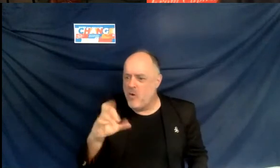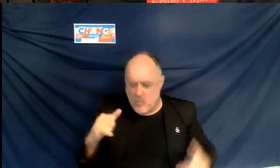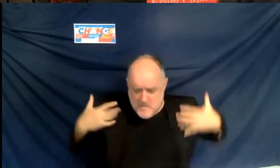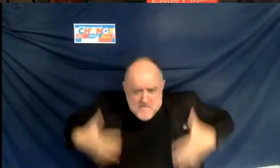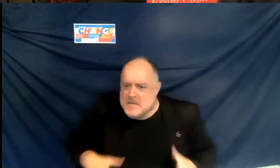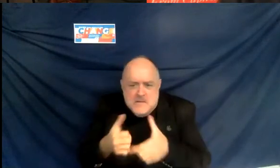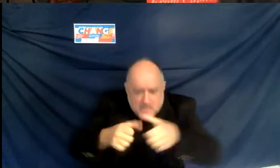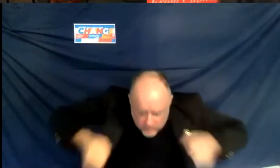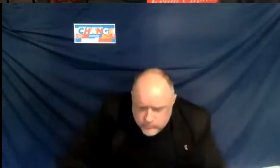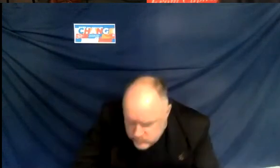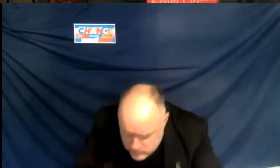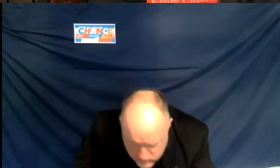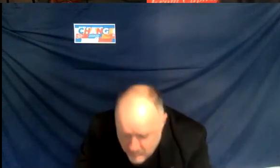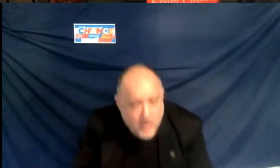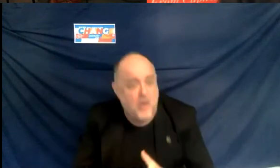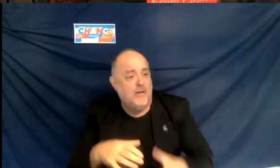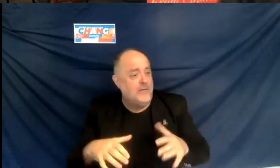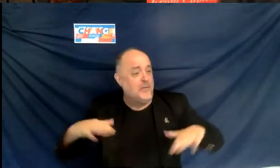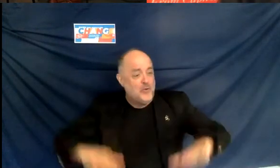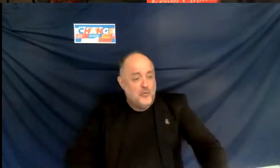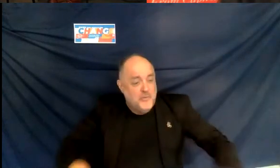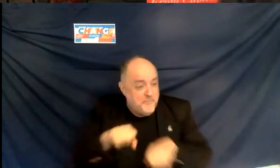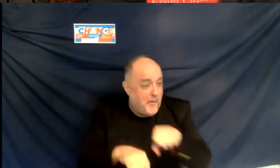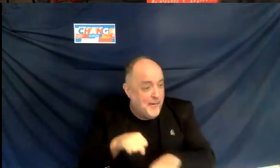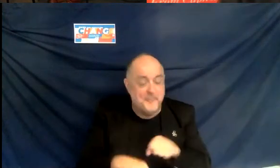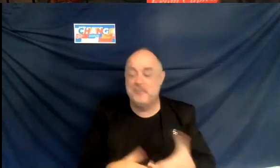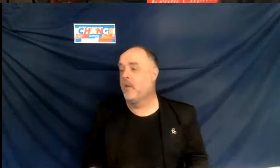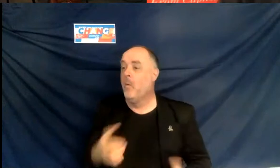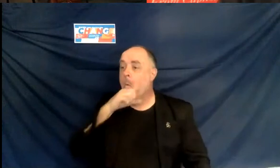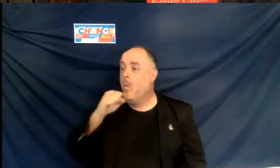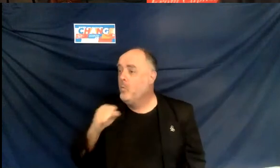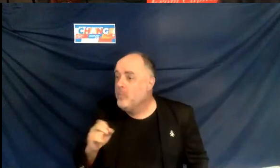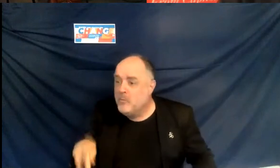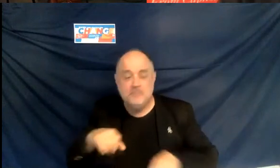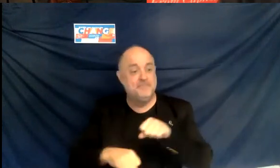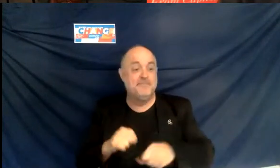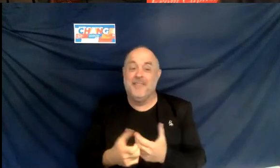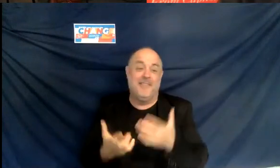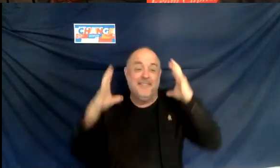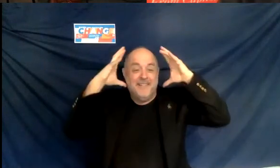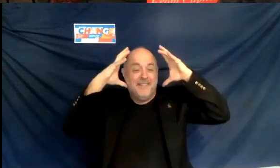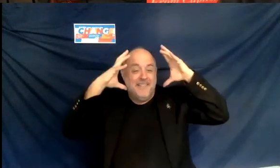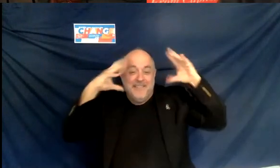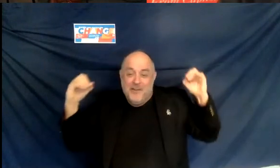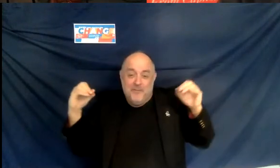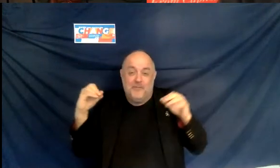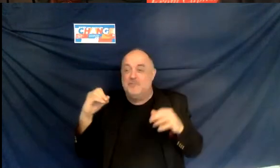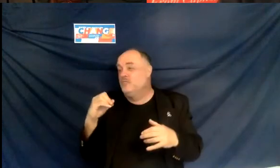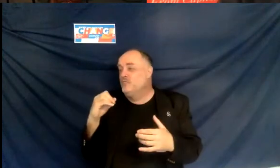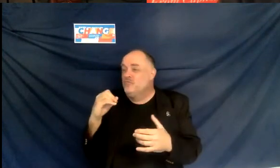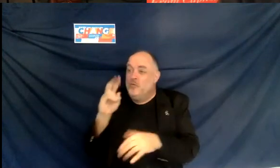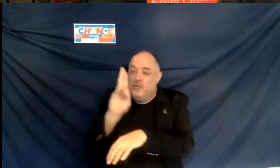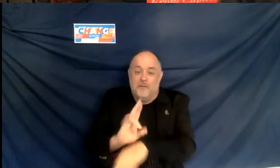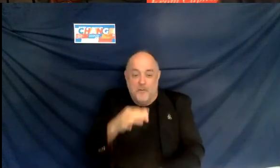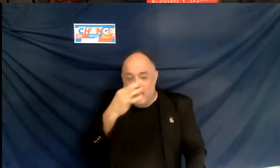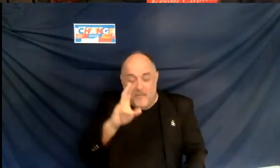children, the elderly. The Dutch are a cycling nation, and they also do it for sport. They do it quite well in the